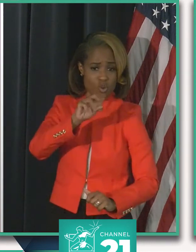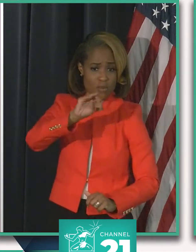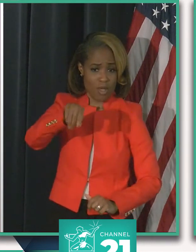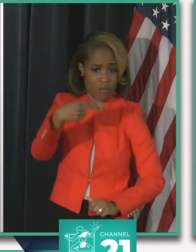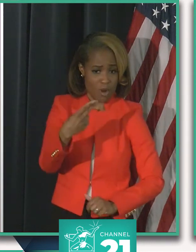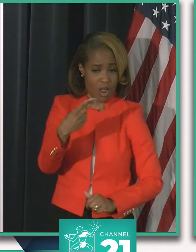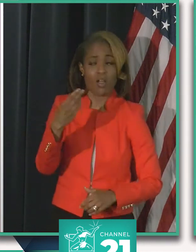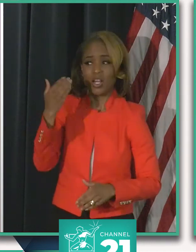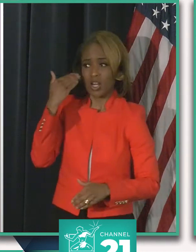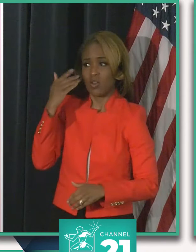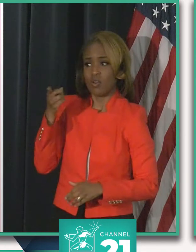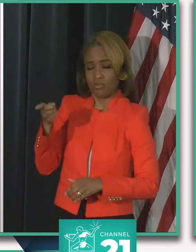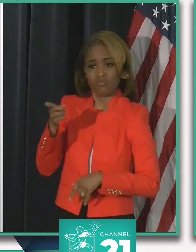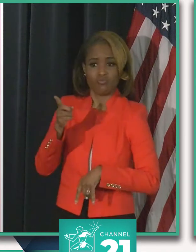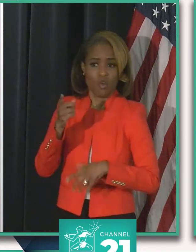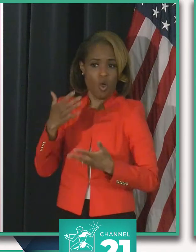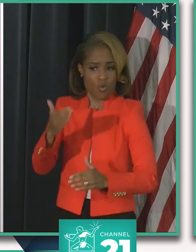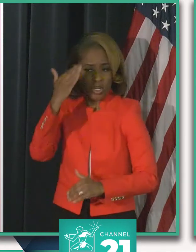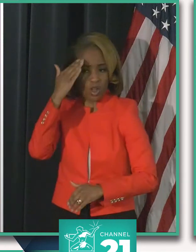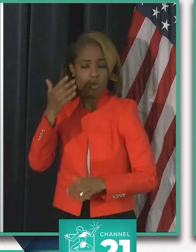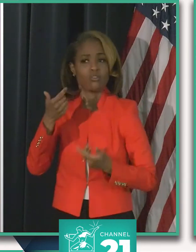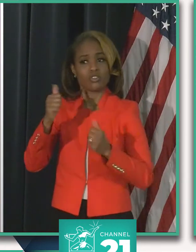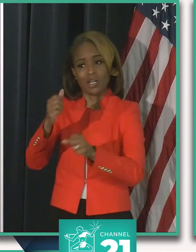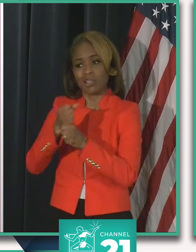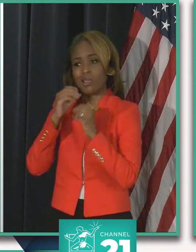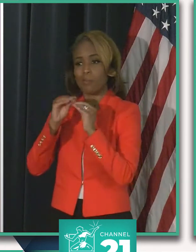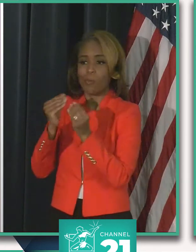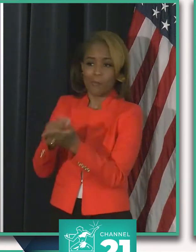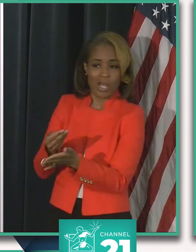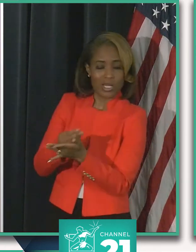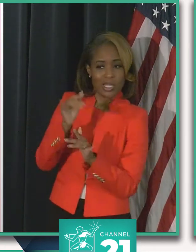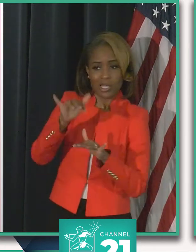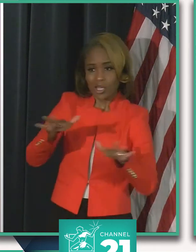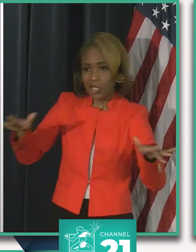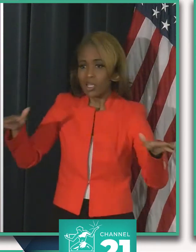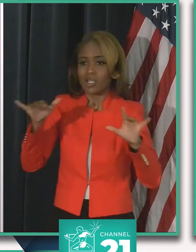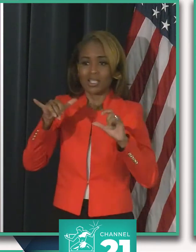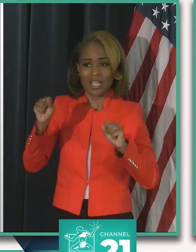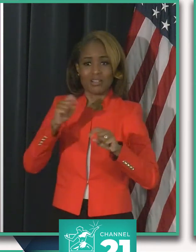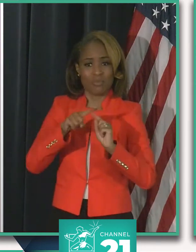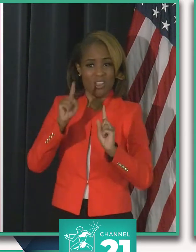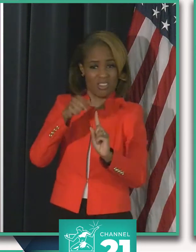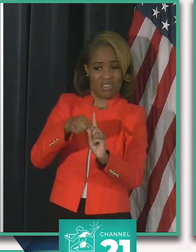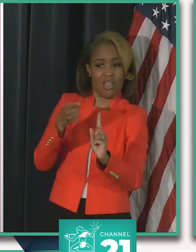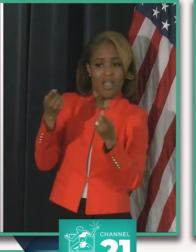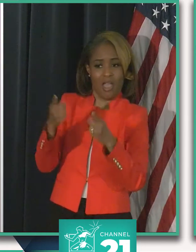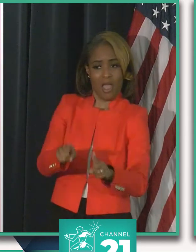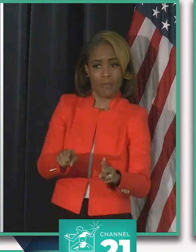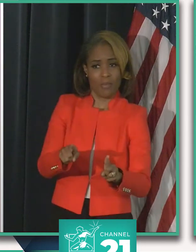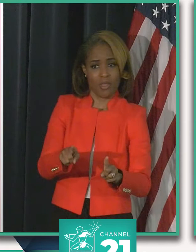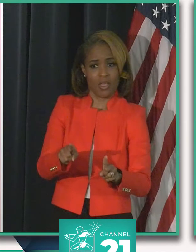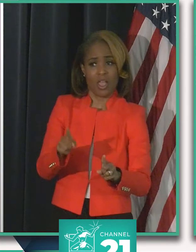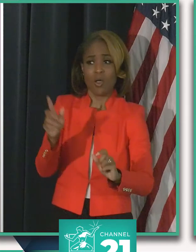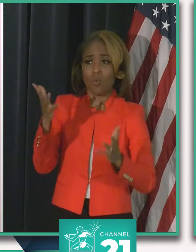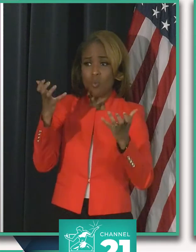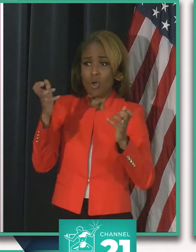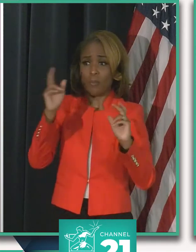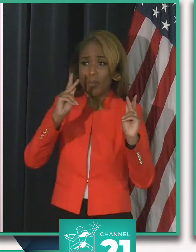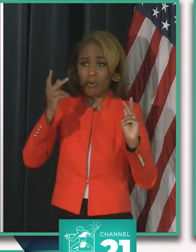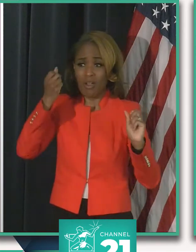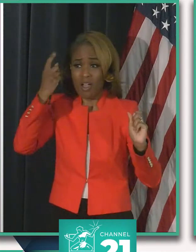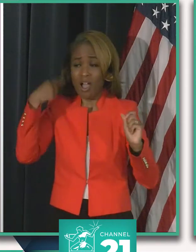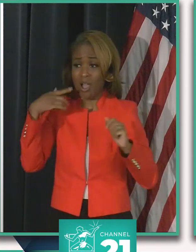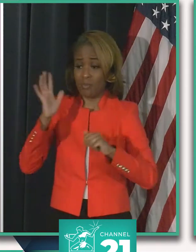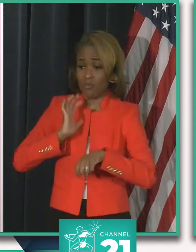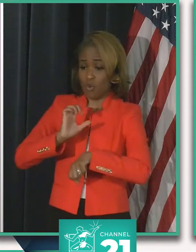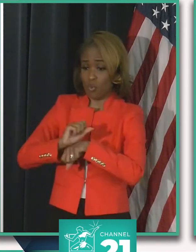know they're burdened, and we're working on police officers getting more money. But this is what's happening. I want your listening audience to realize this. When I was